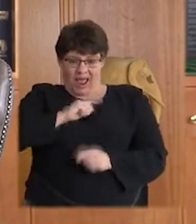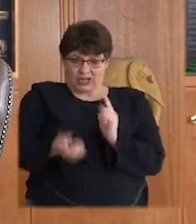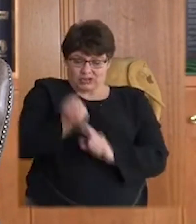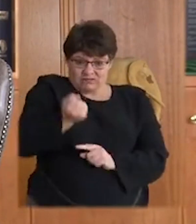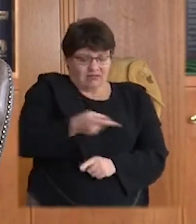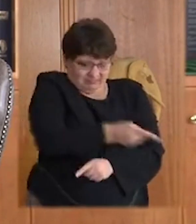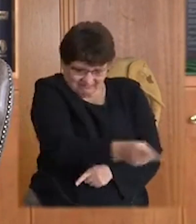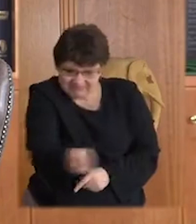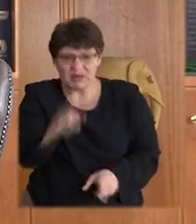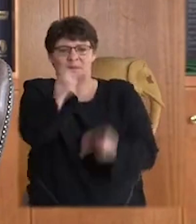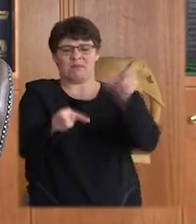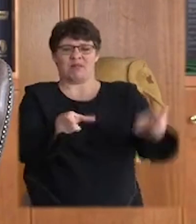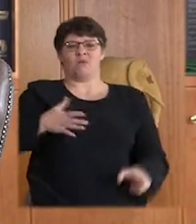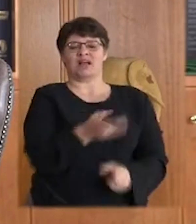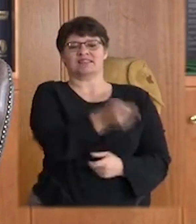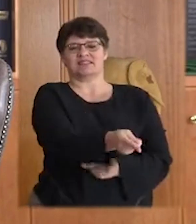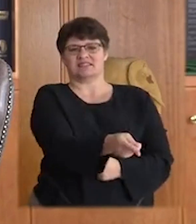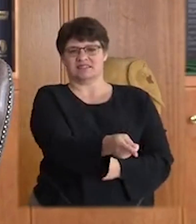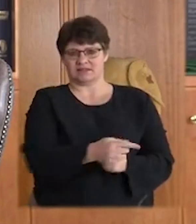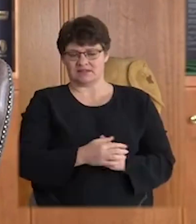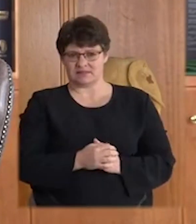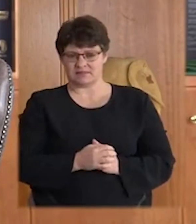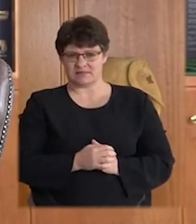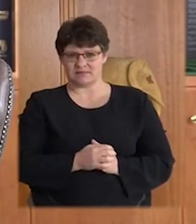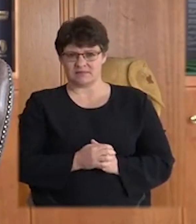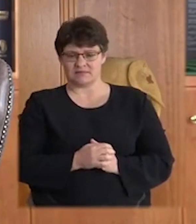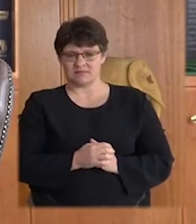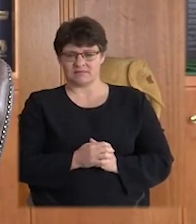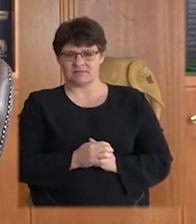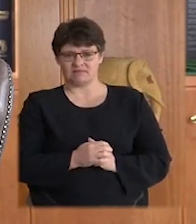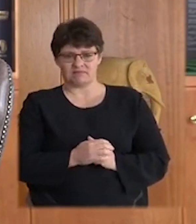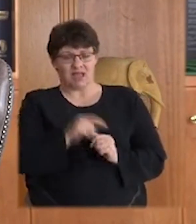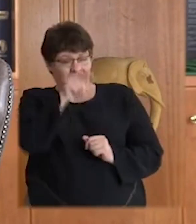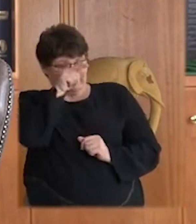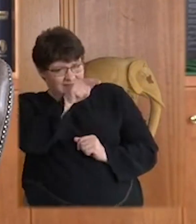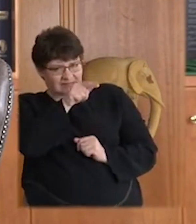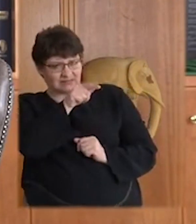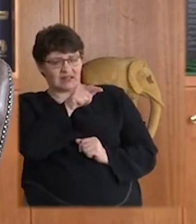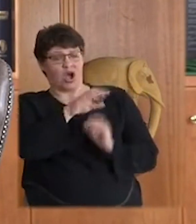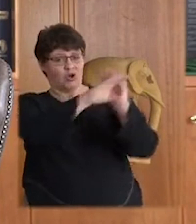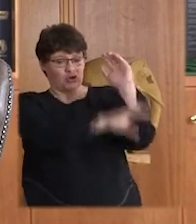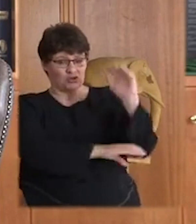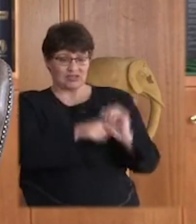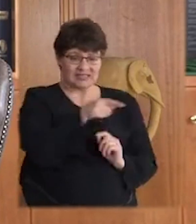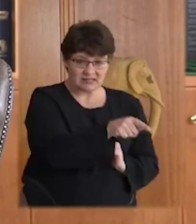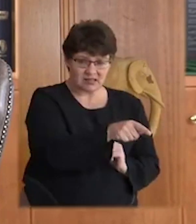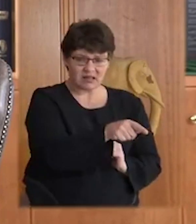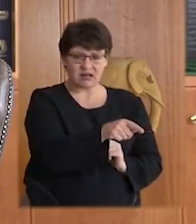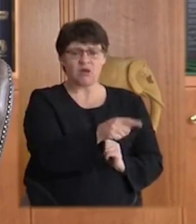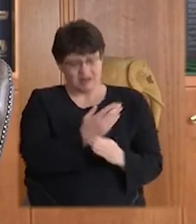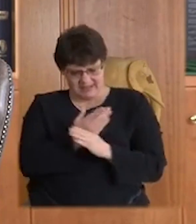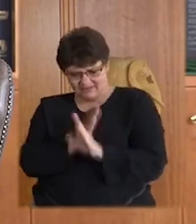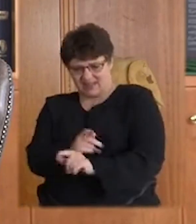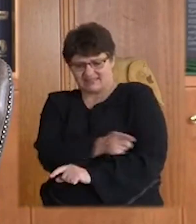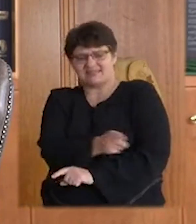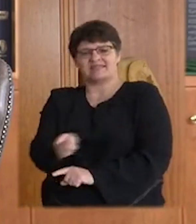people of South Africa. Our Constitution is the defender of all who live in our